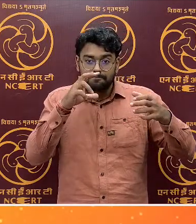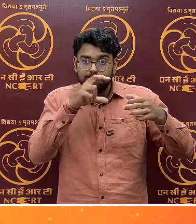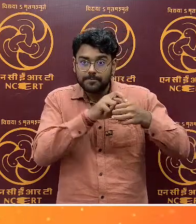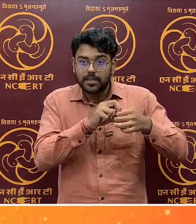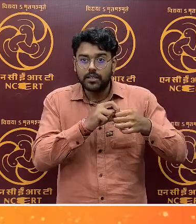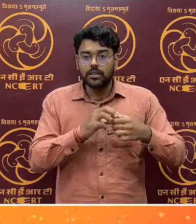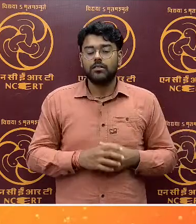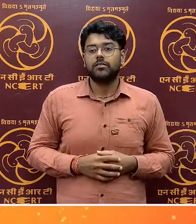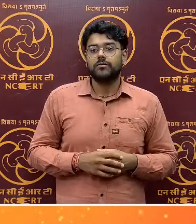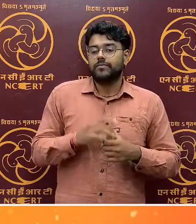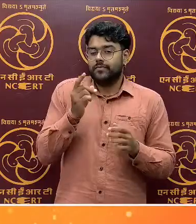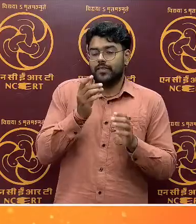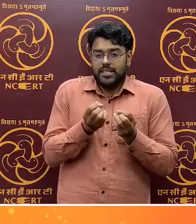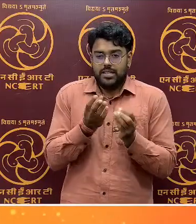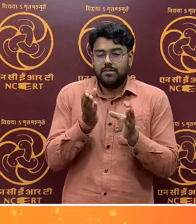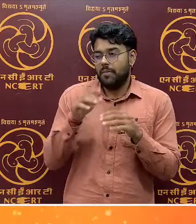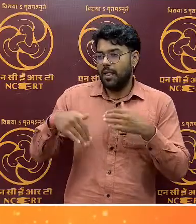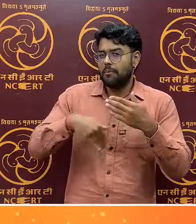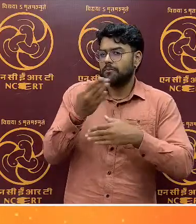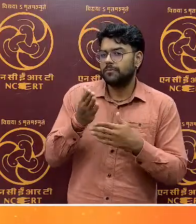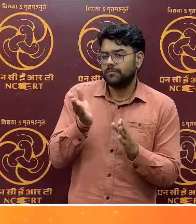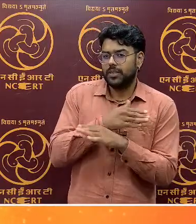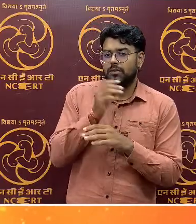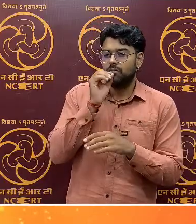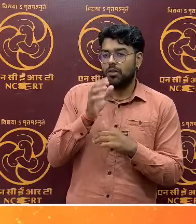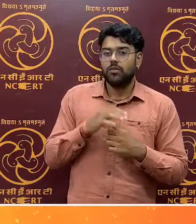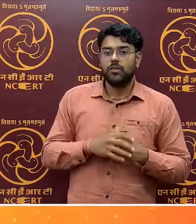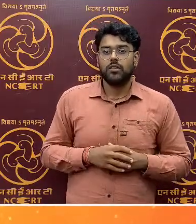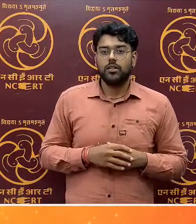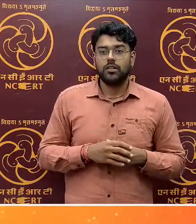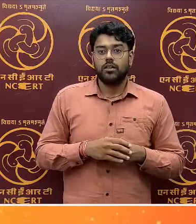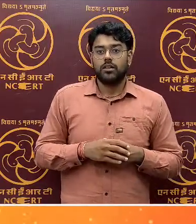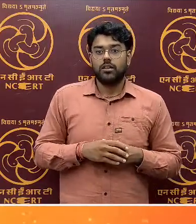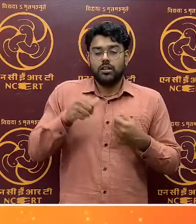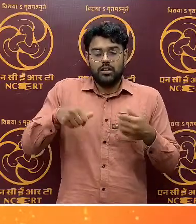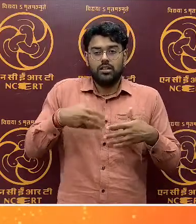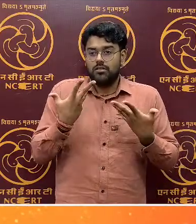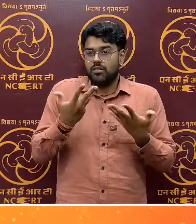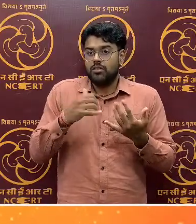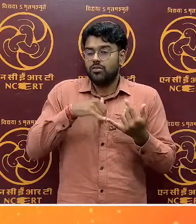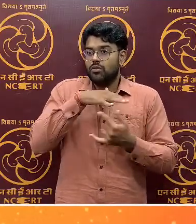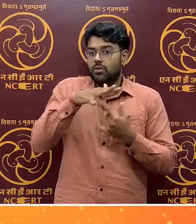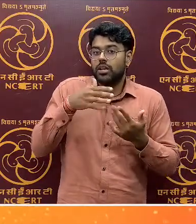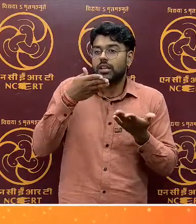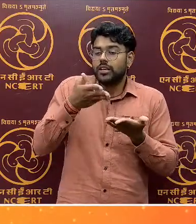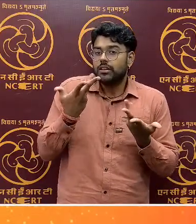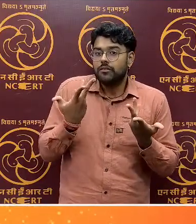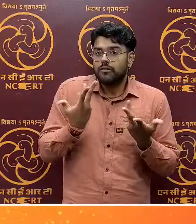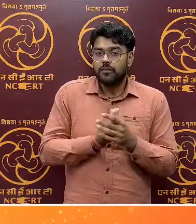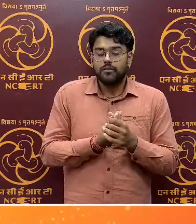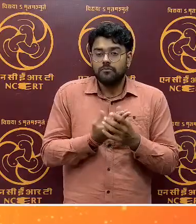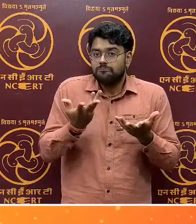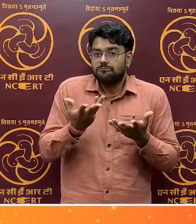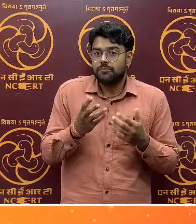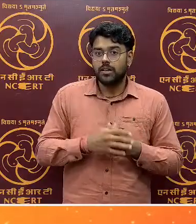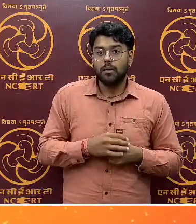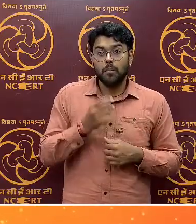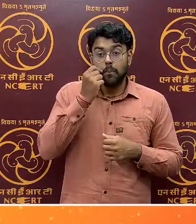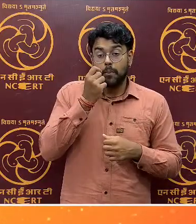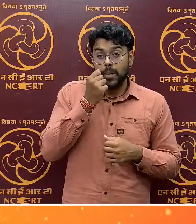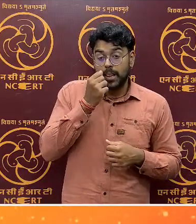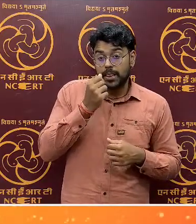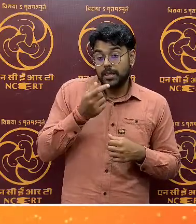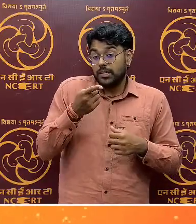it's very important to mention this thing in the social interest, that it's actually the male